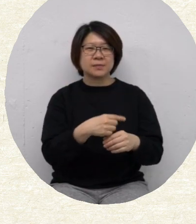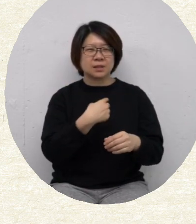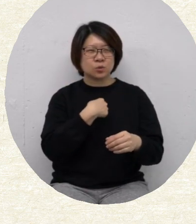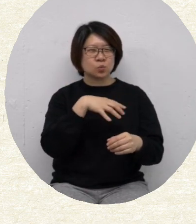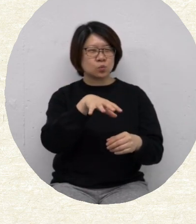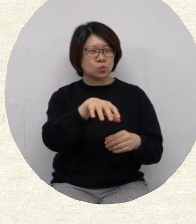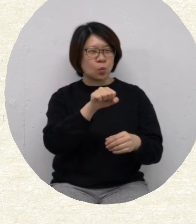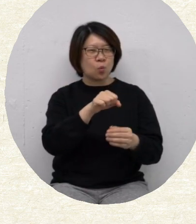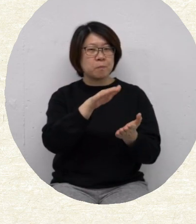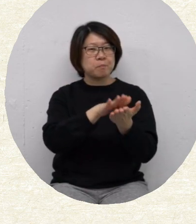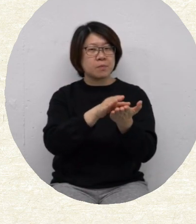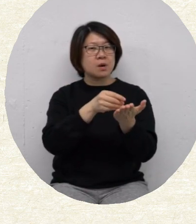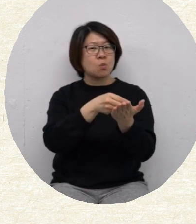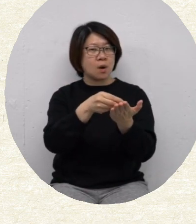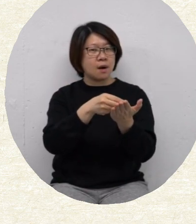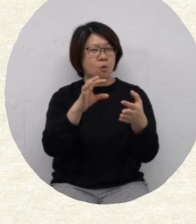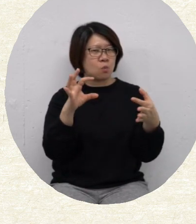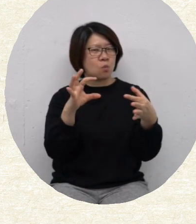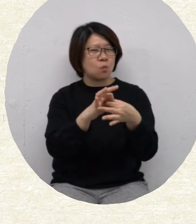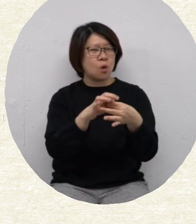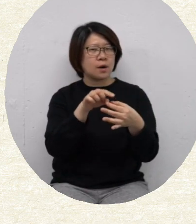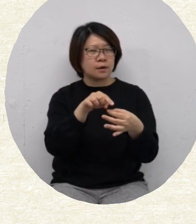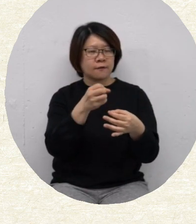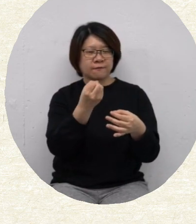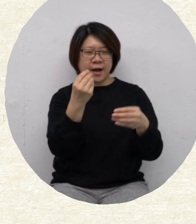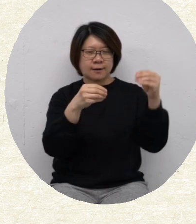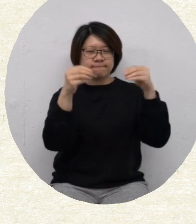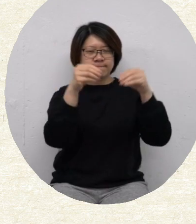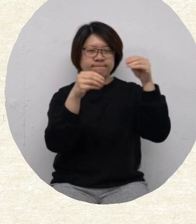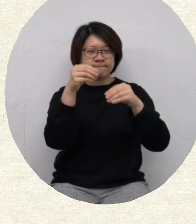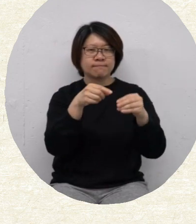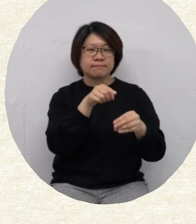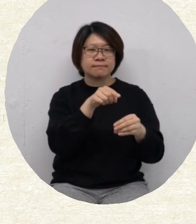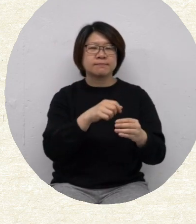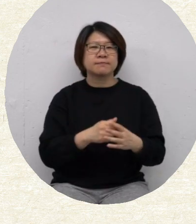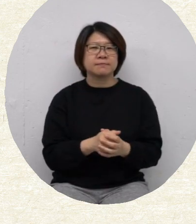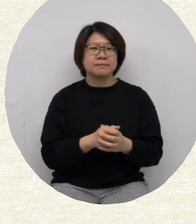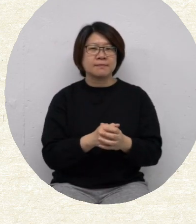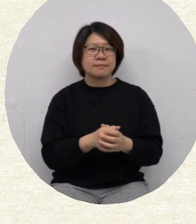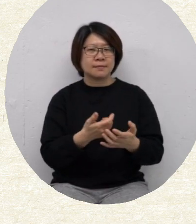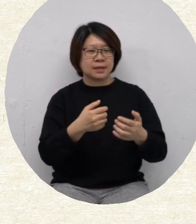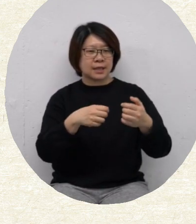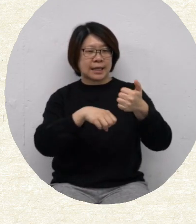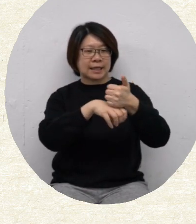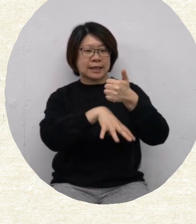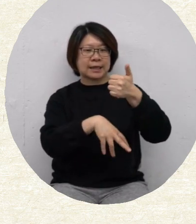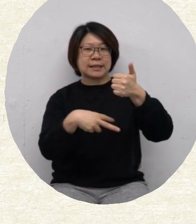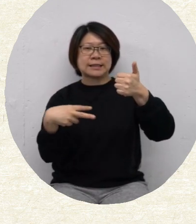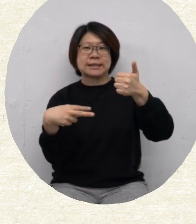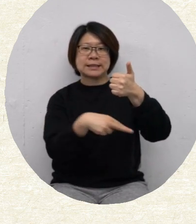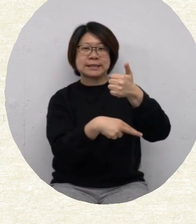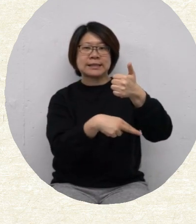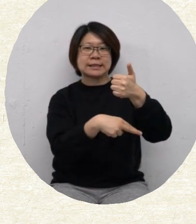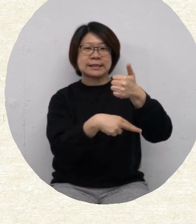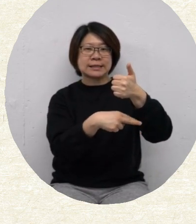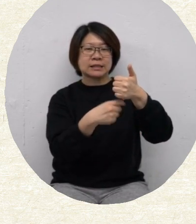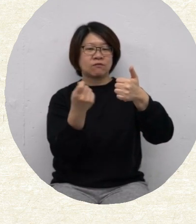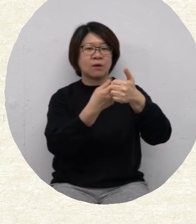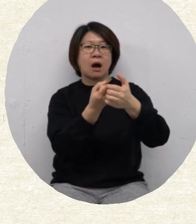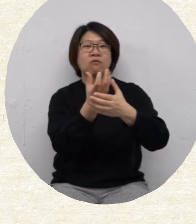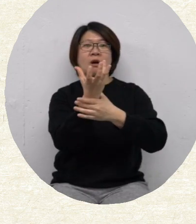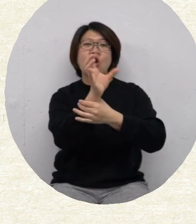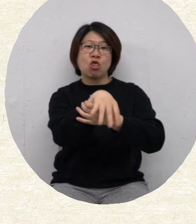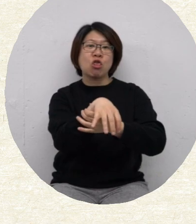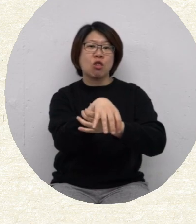In the Arranged Flower series, I make prints using images of cut flower arrangements. The flowers, once